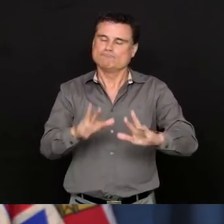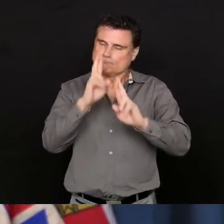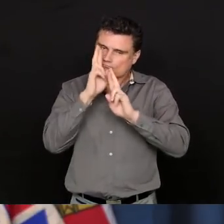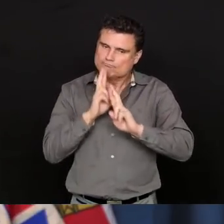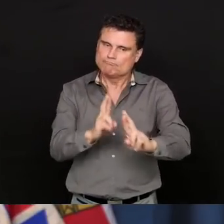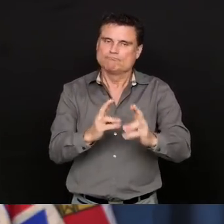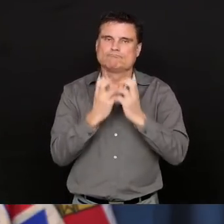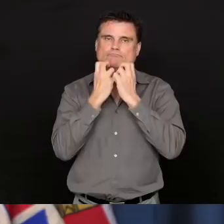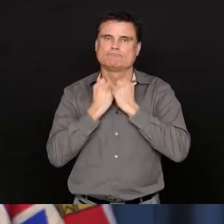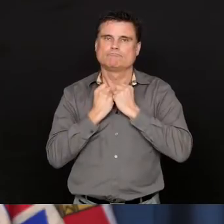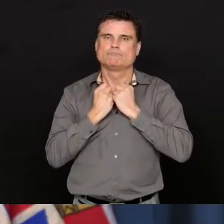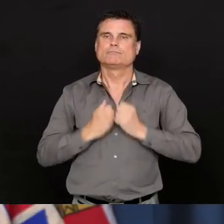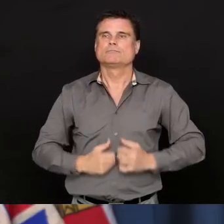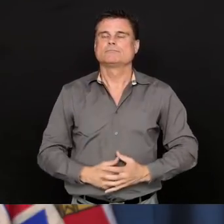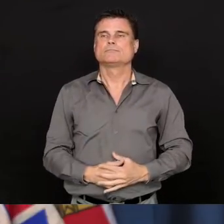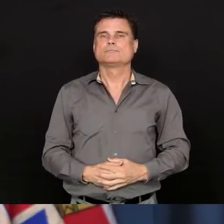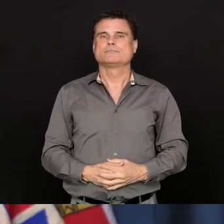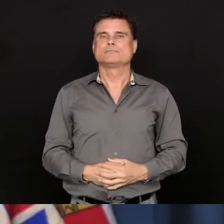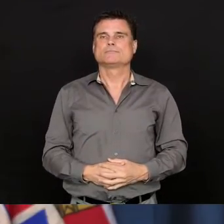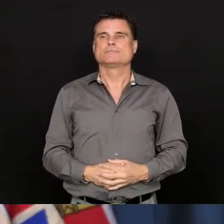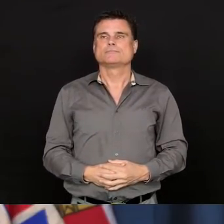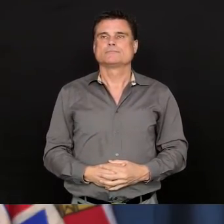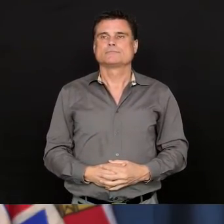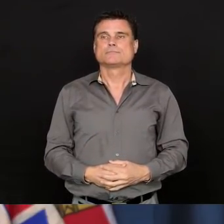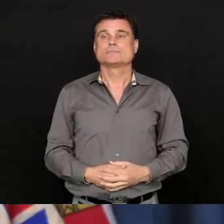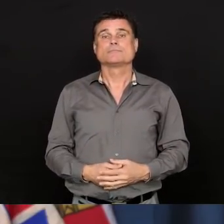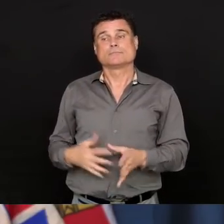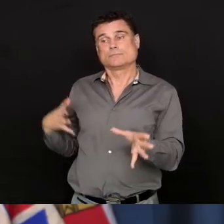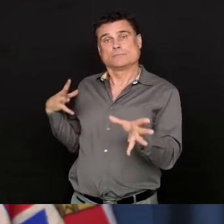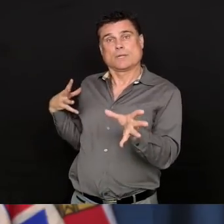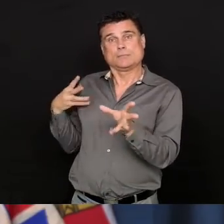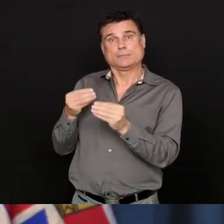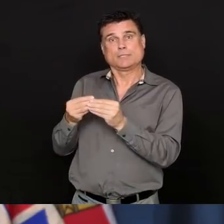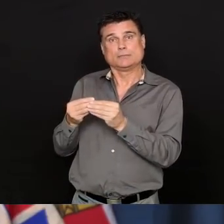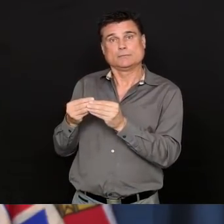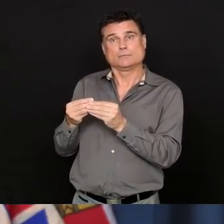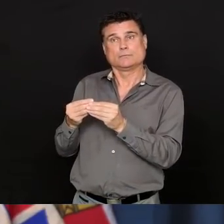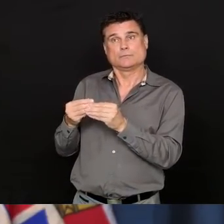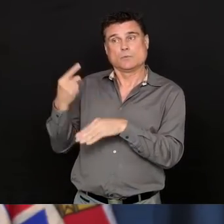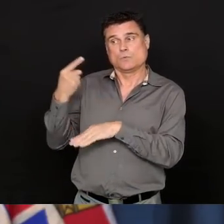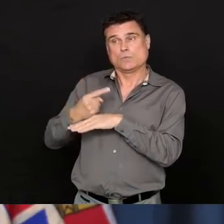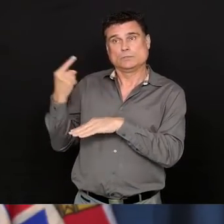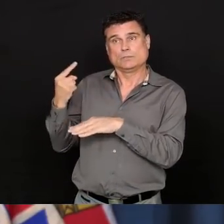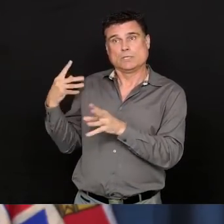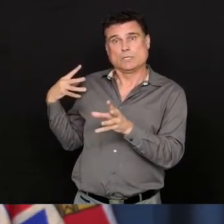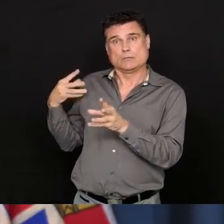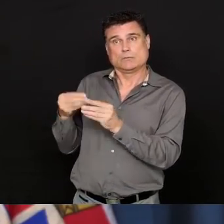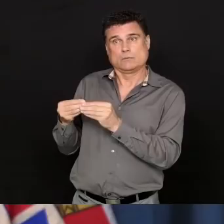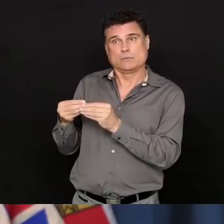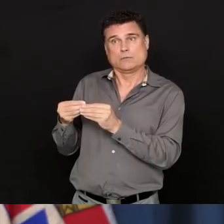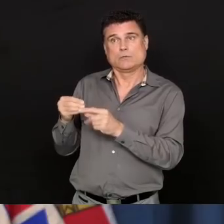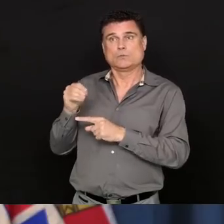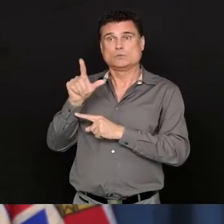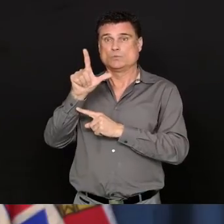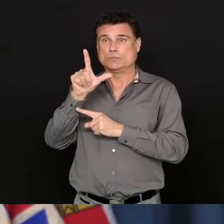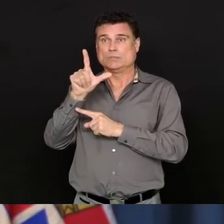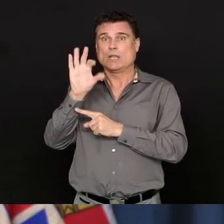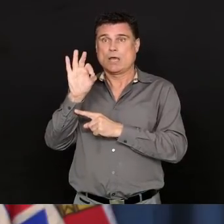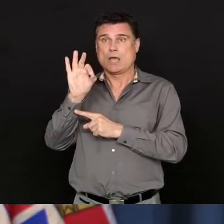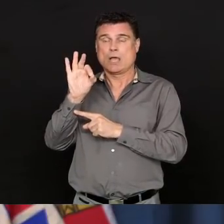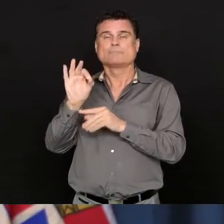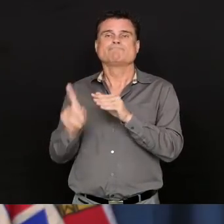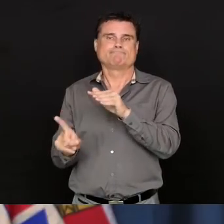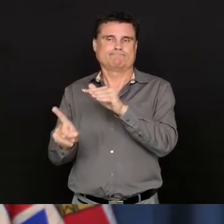Today's update on COVID-19 here in BC. We have 29 new cases who have tested positive in British Columbia